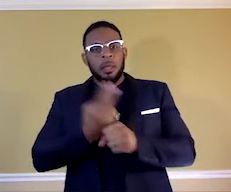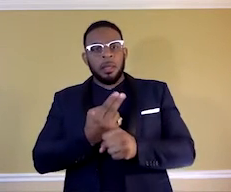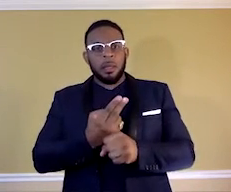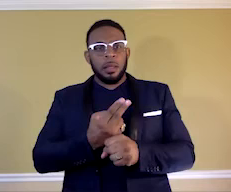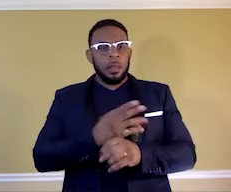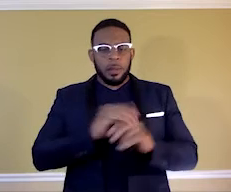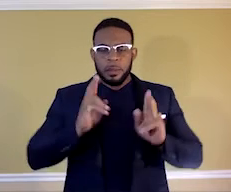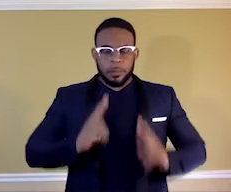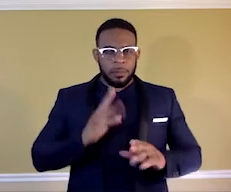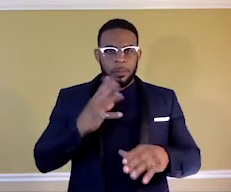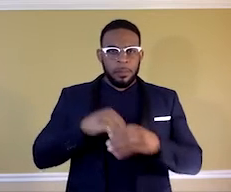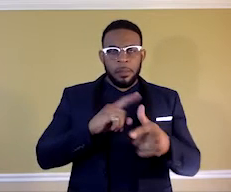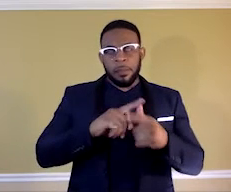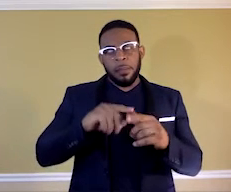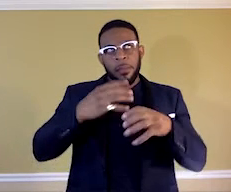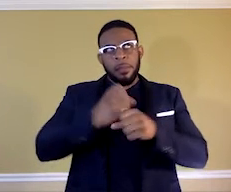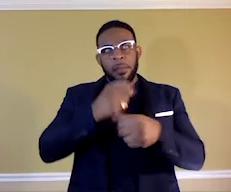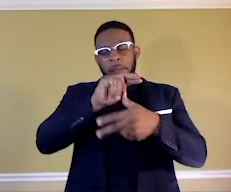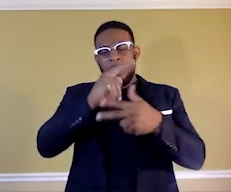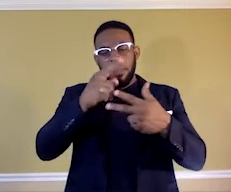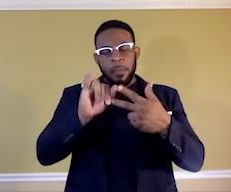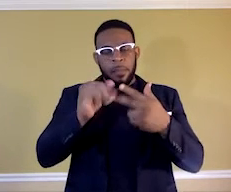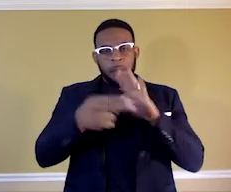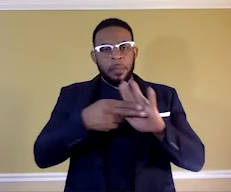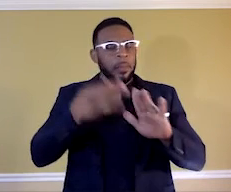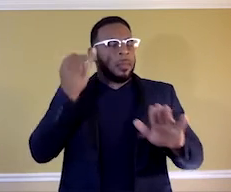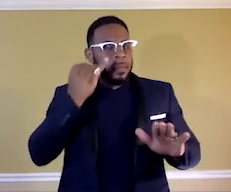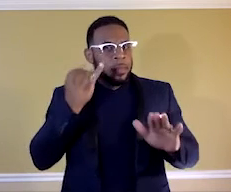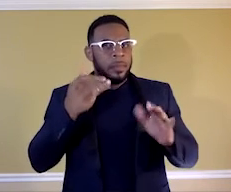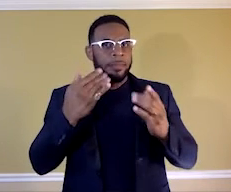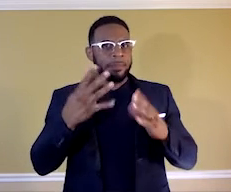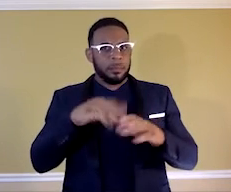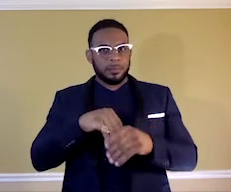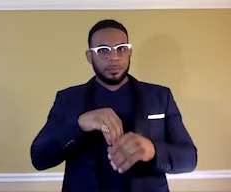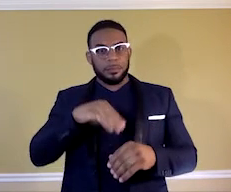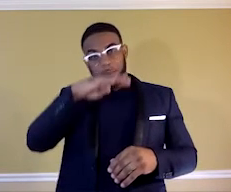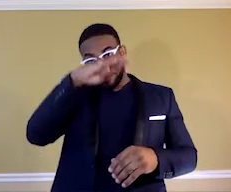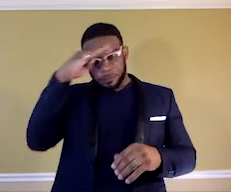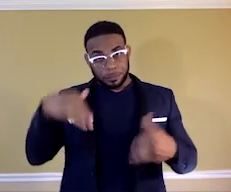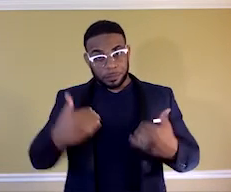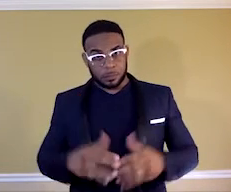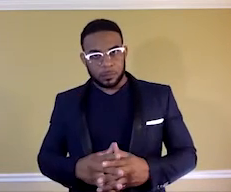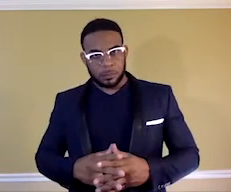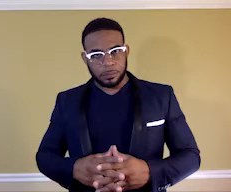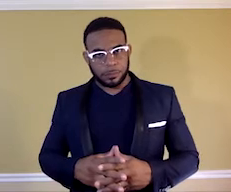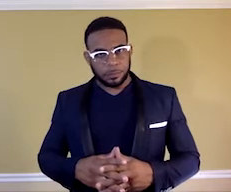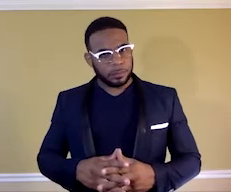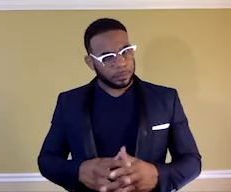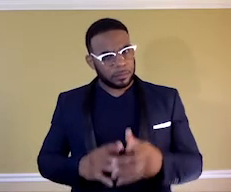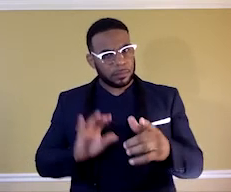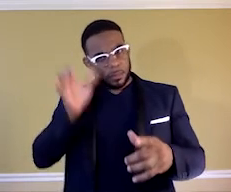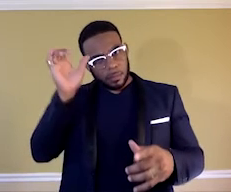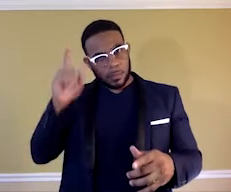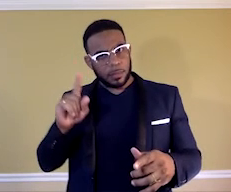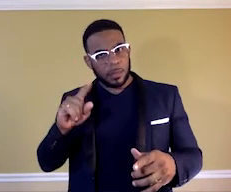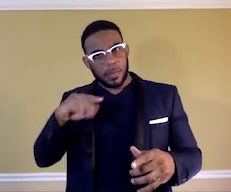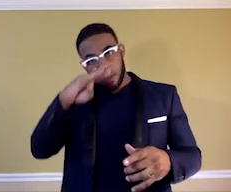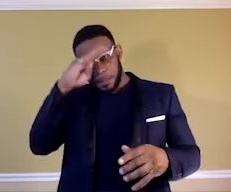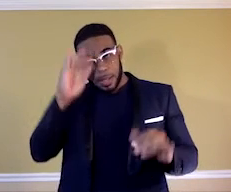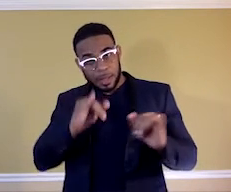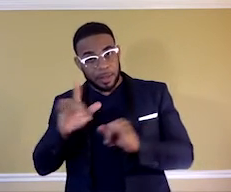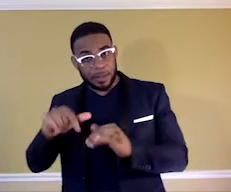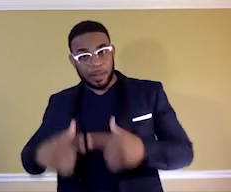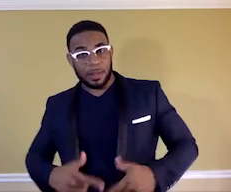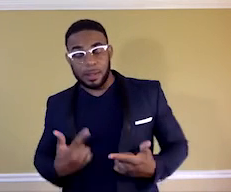No Humans Involved or NHI label in cases involving Black youth. This is a conceptual othering of Black individuals and